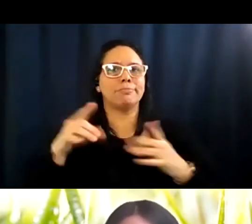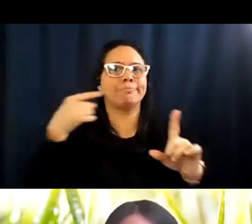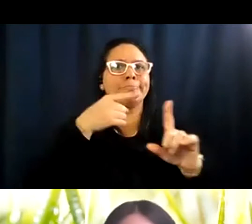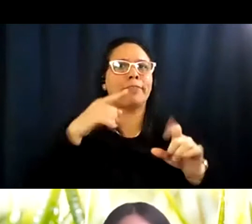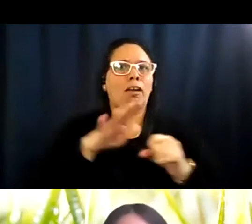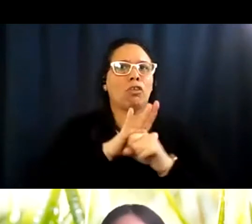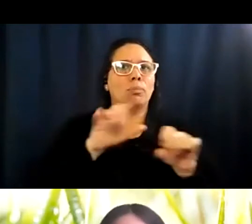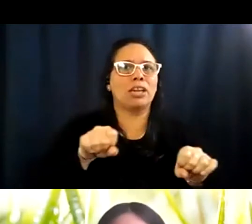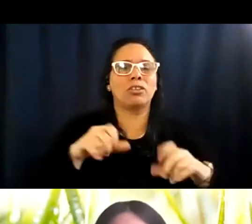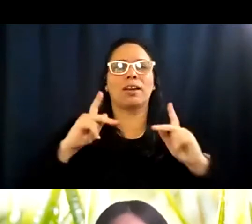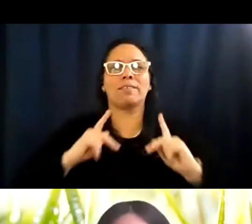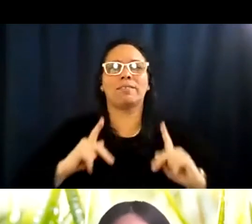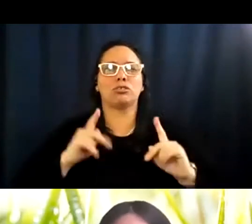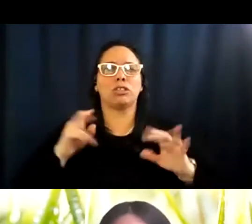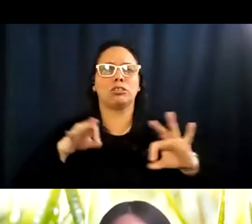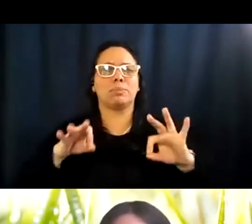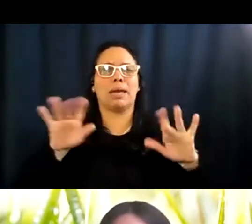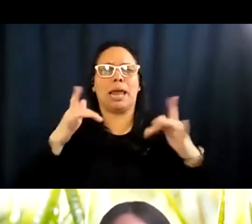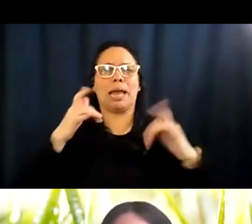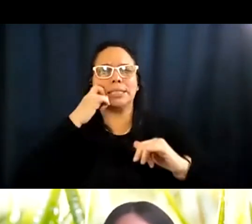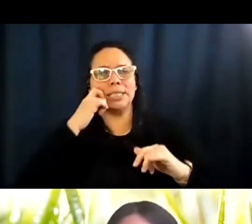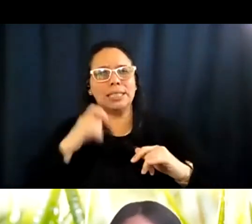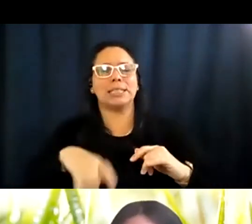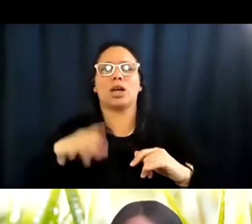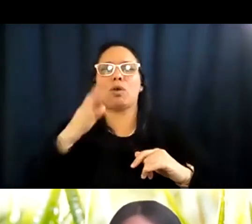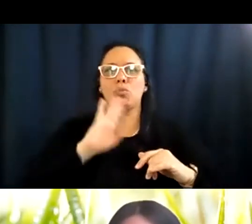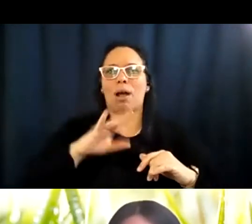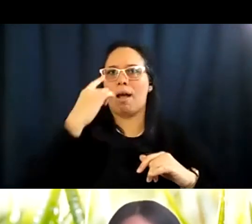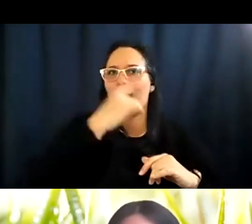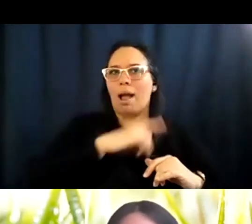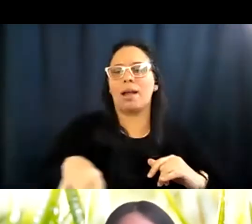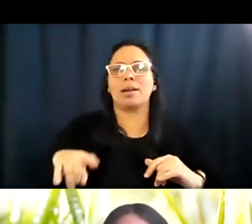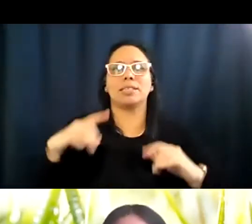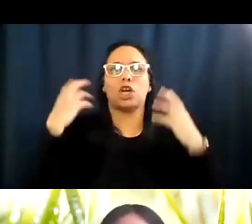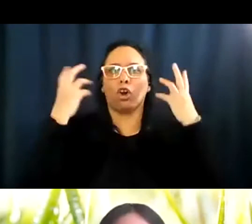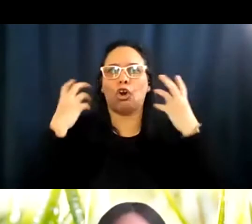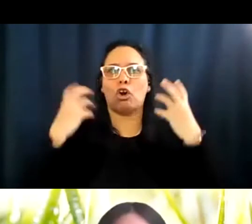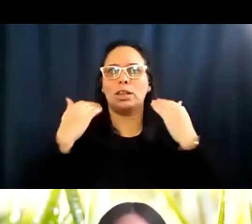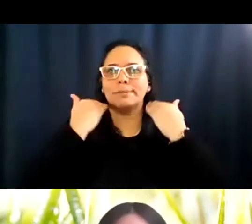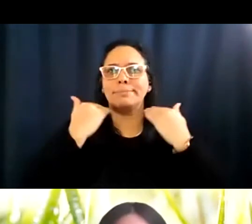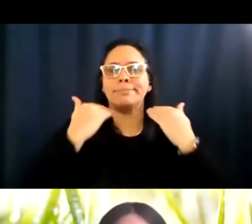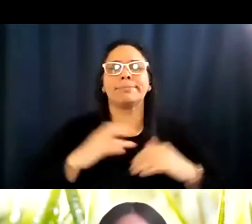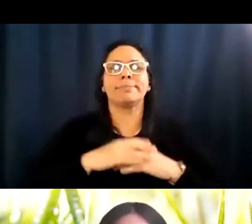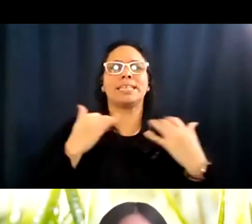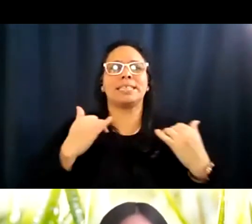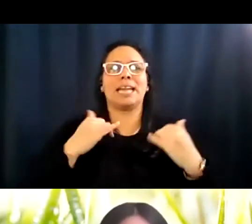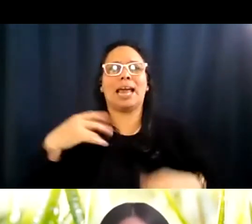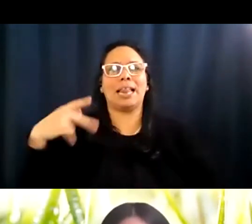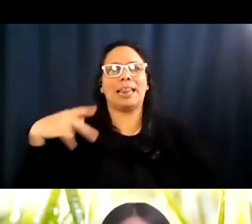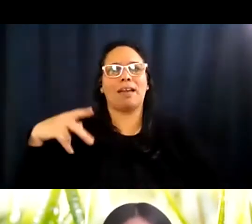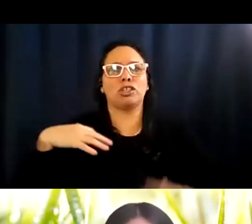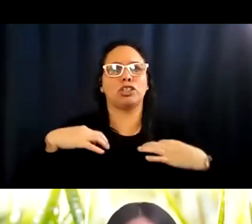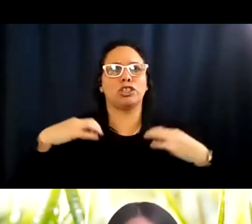physical description, Andrea is light skinned with brown round eyes and medium length curly brown hair. Today, she is wearing a lavender shirt and white arch